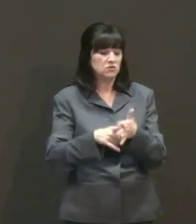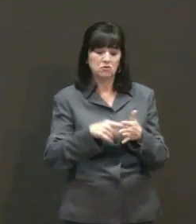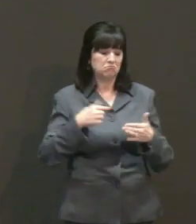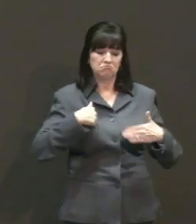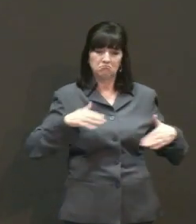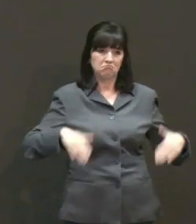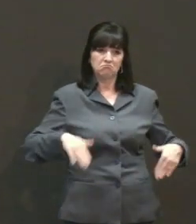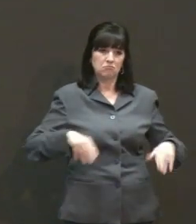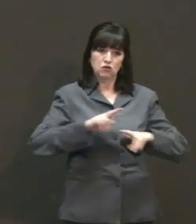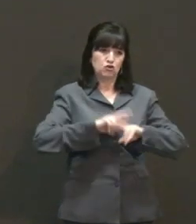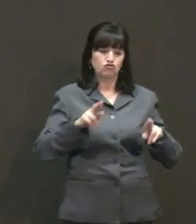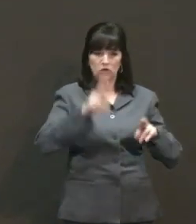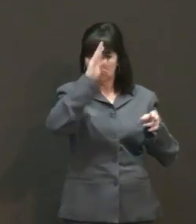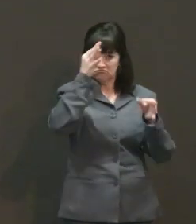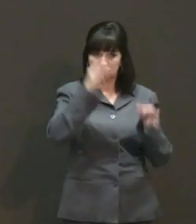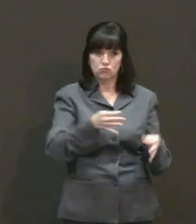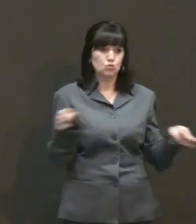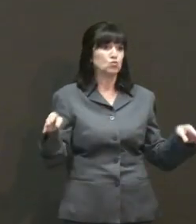year.